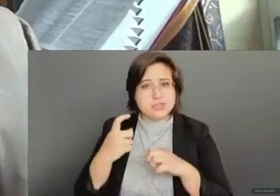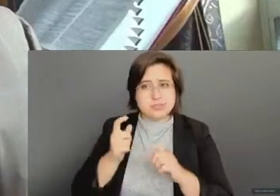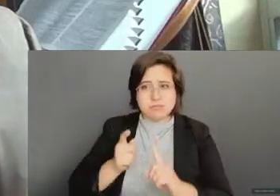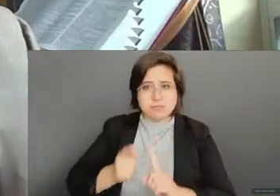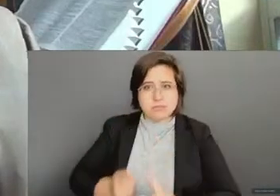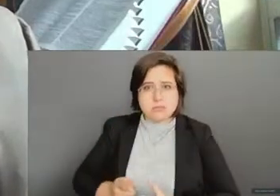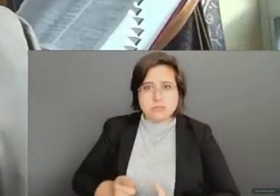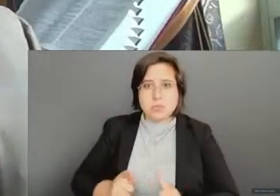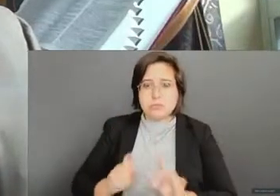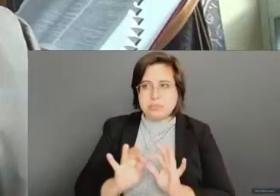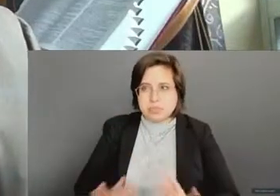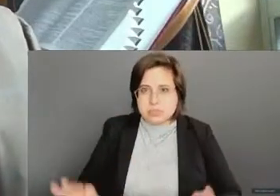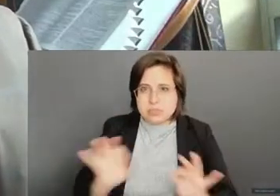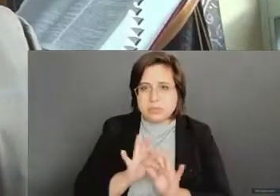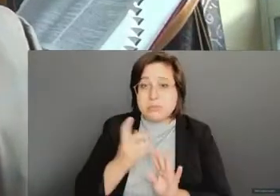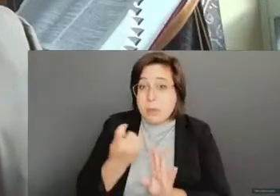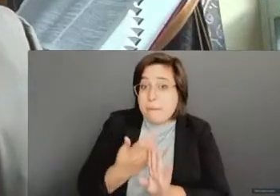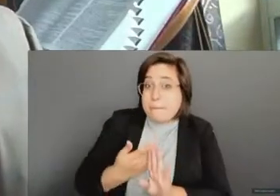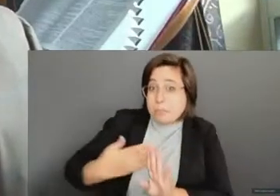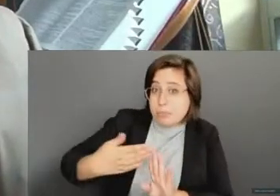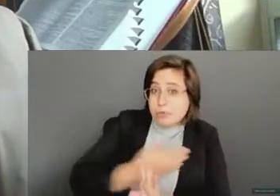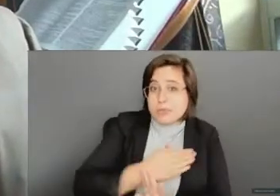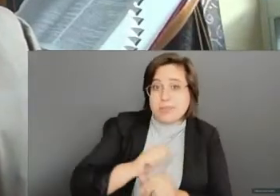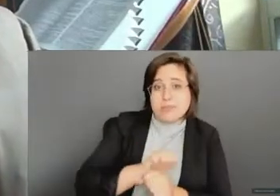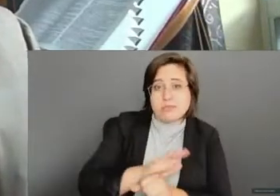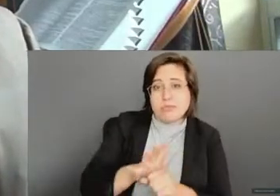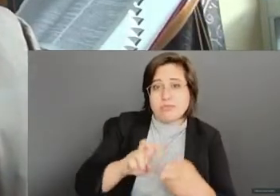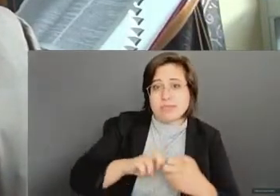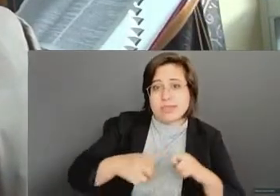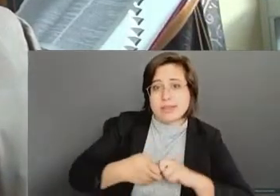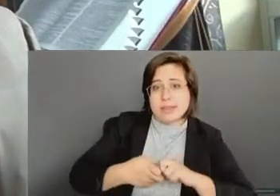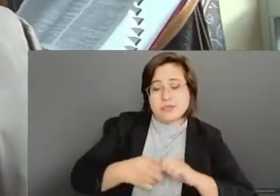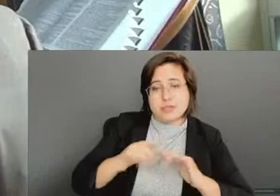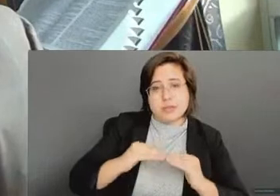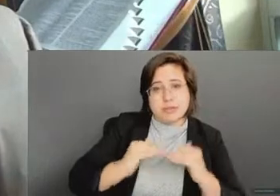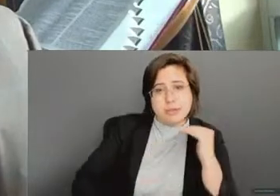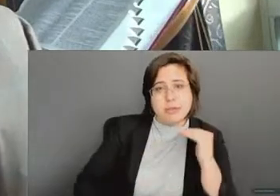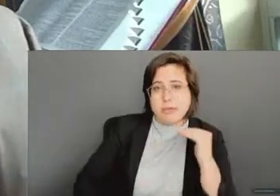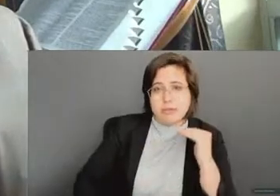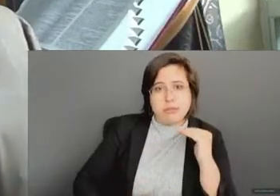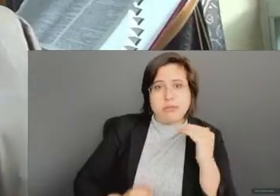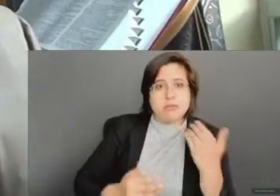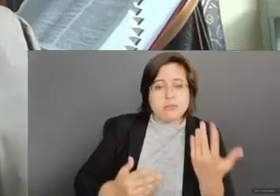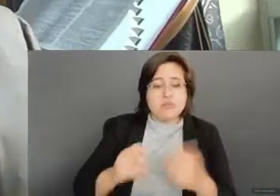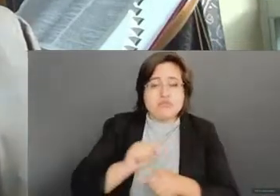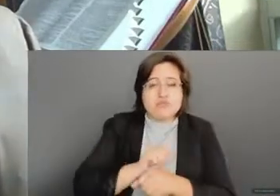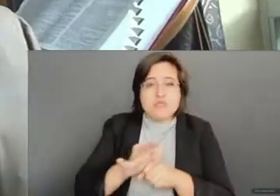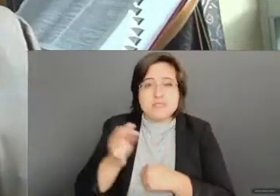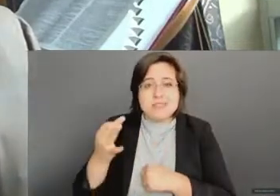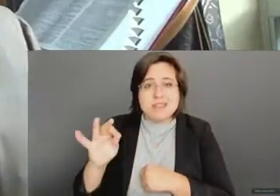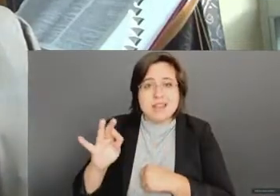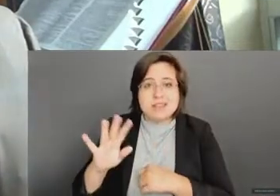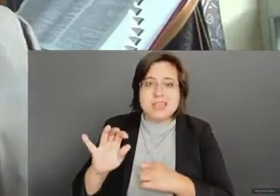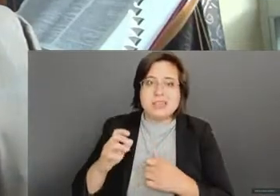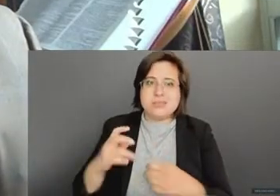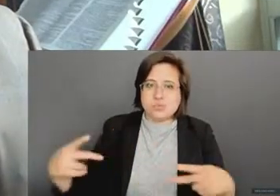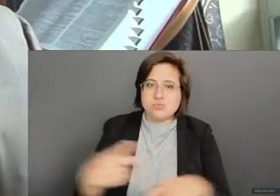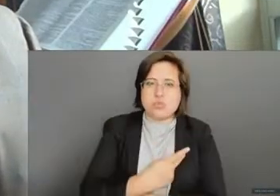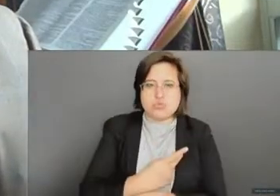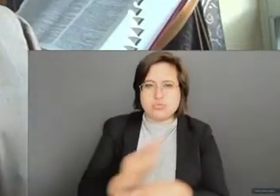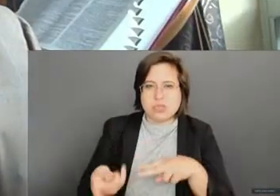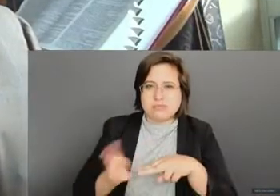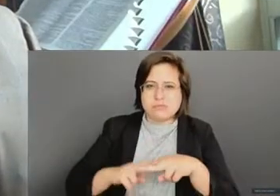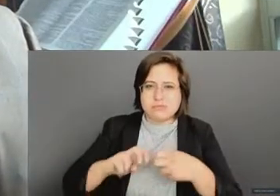are pre-COVID issues of disparities and inequities. But COVID-19 has exacerbated that. And